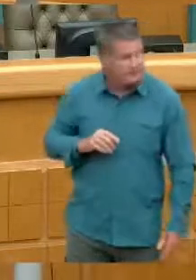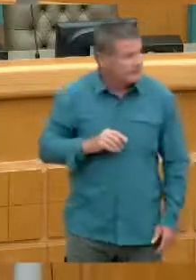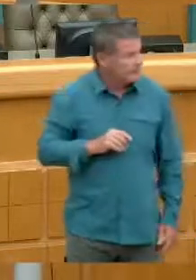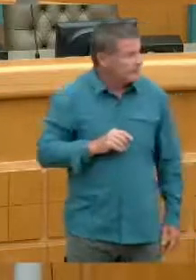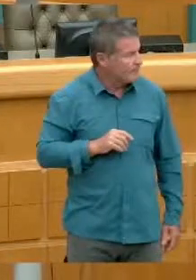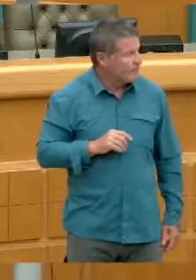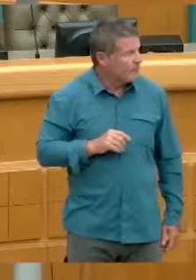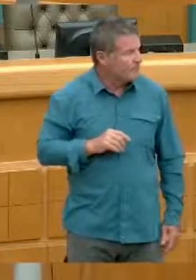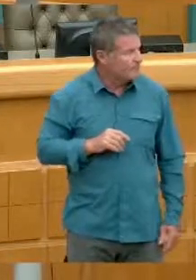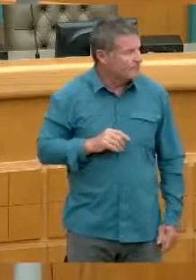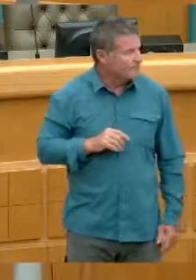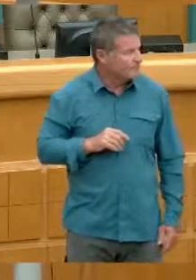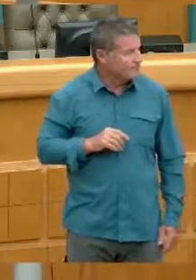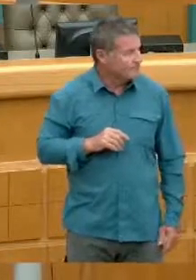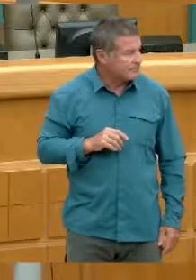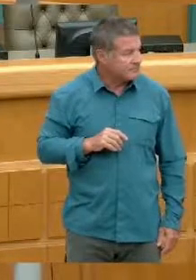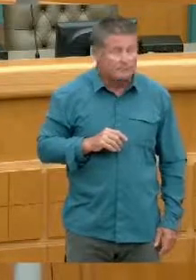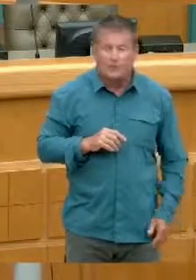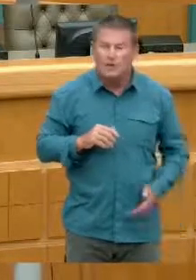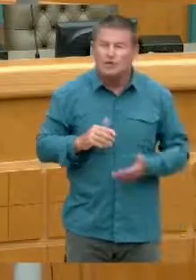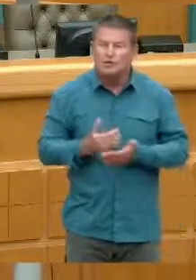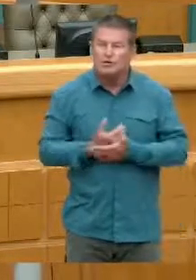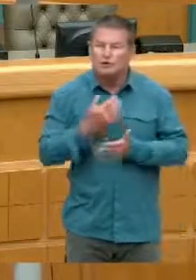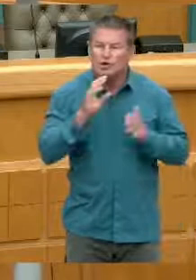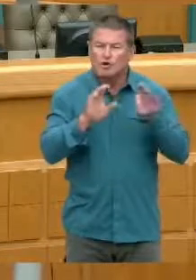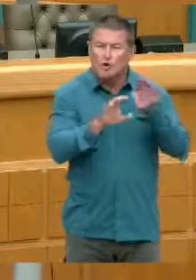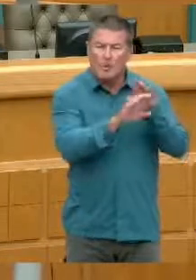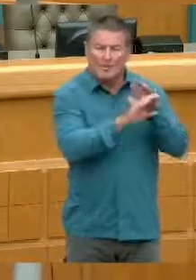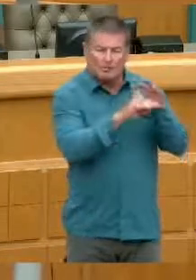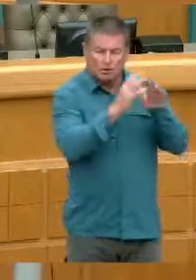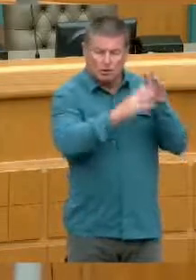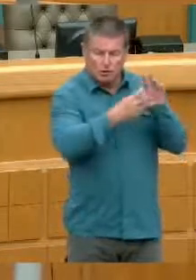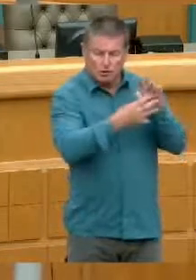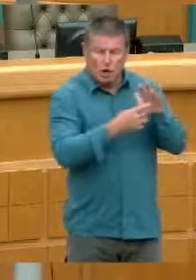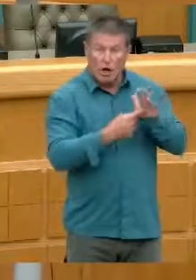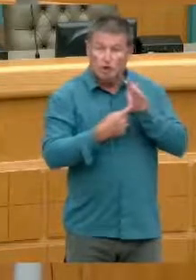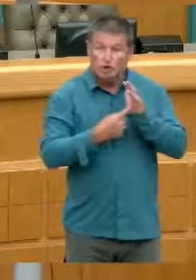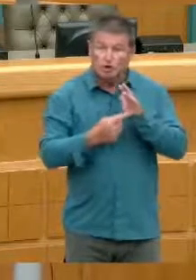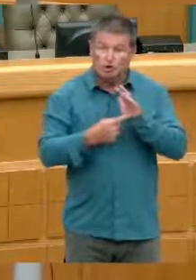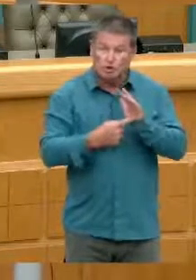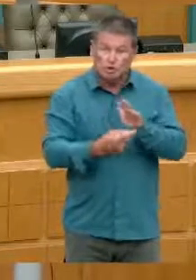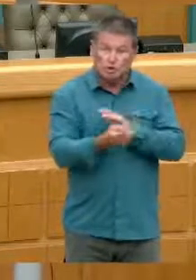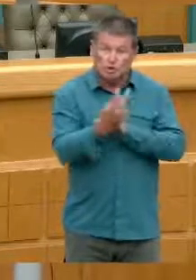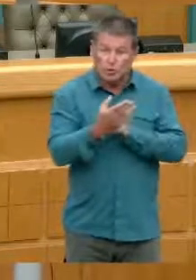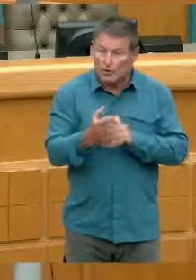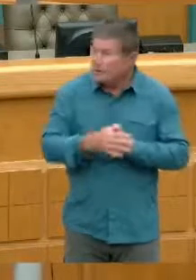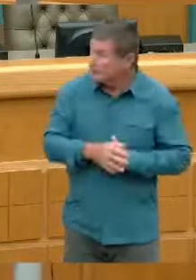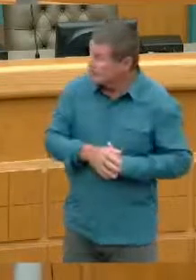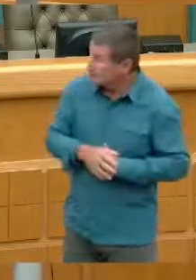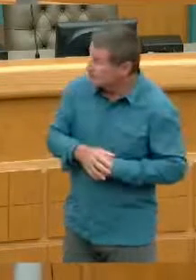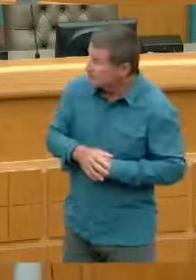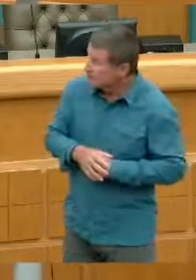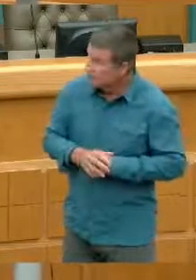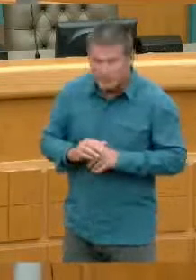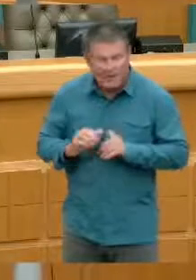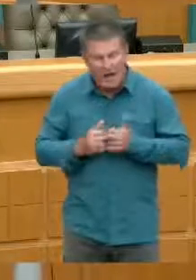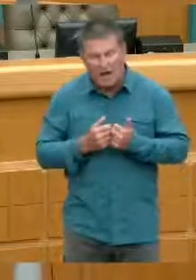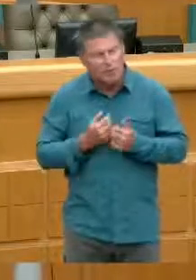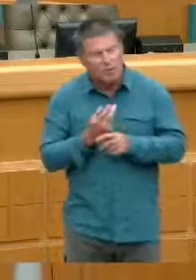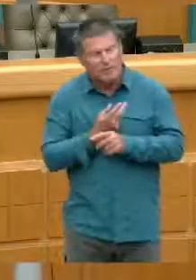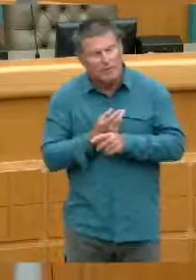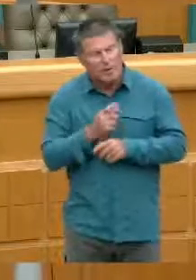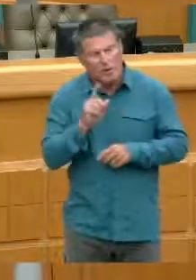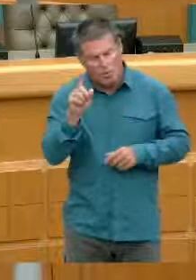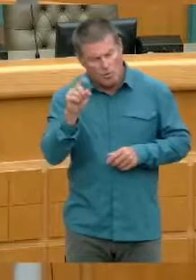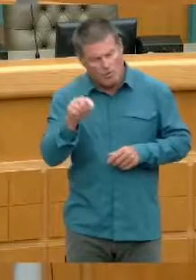So moving forward, this is a new graph, and this is showing 2 things. 1, it's showing how did we arrive at this 1.6,